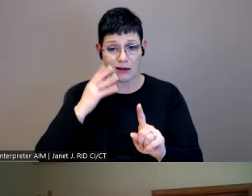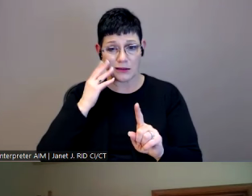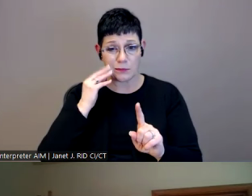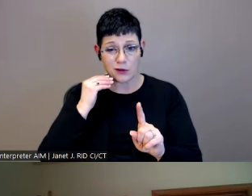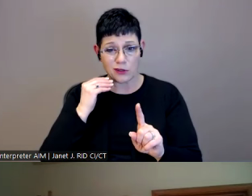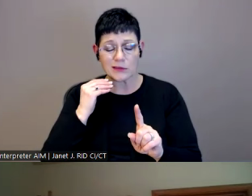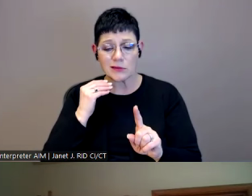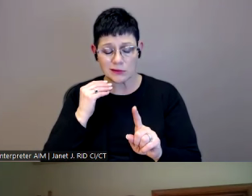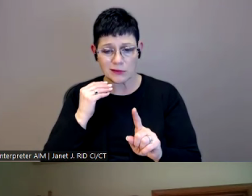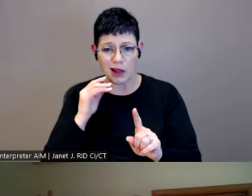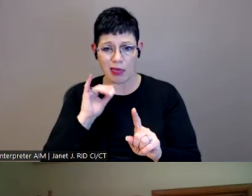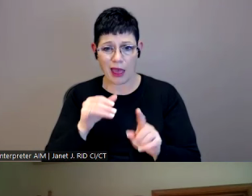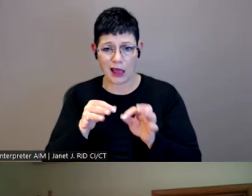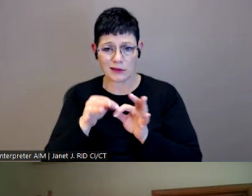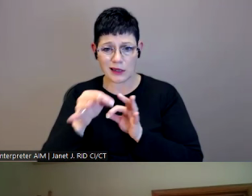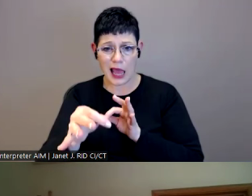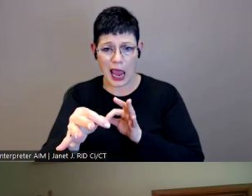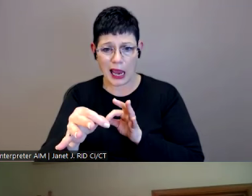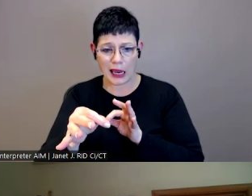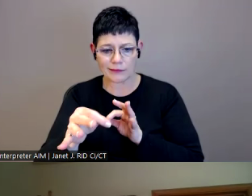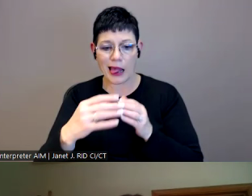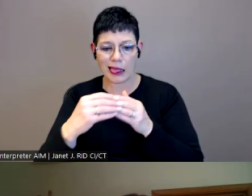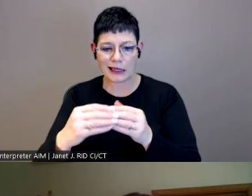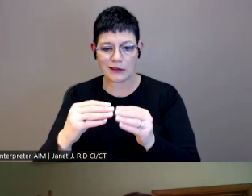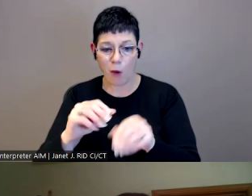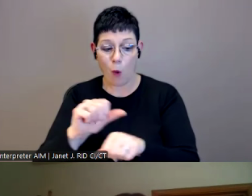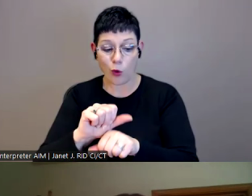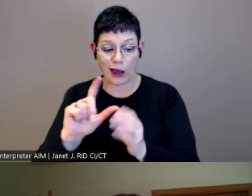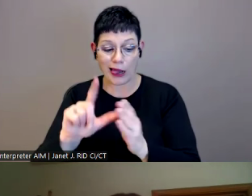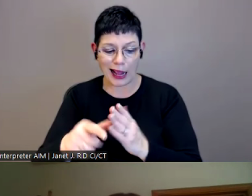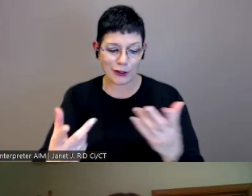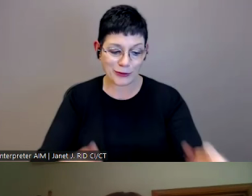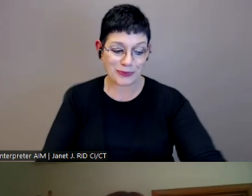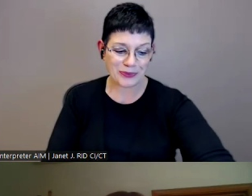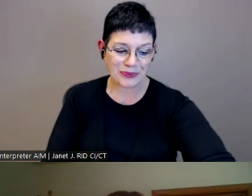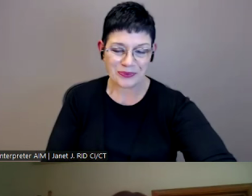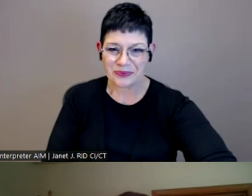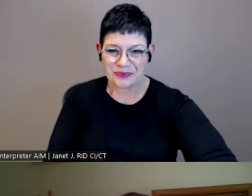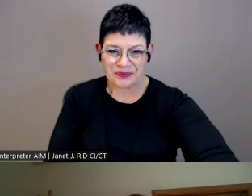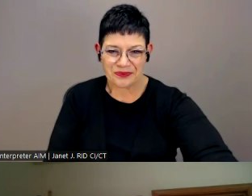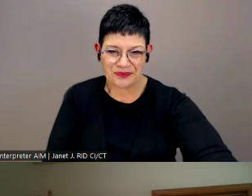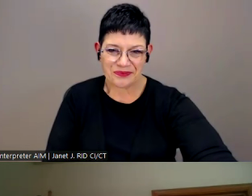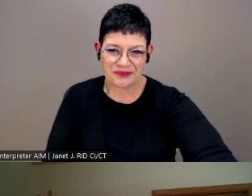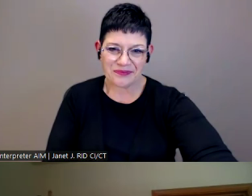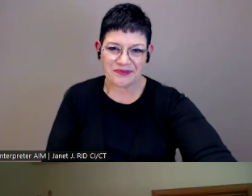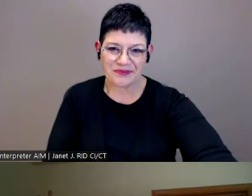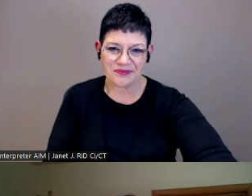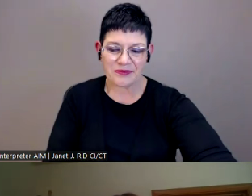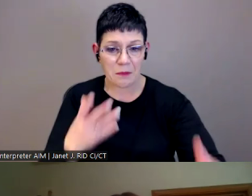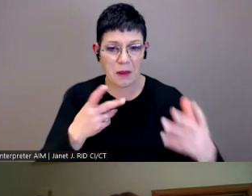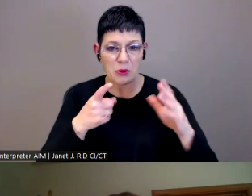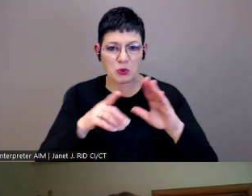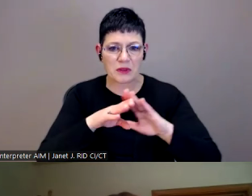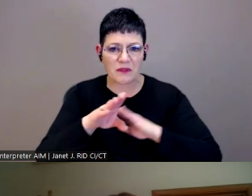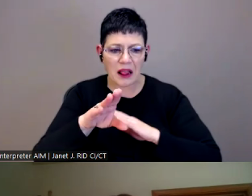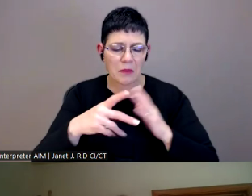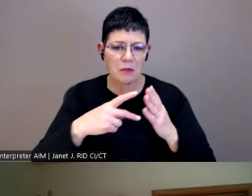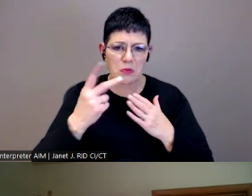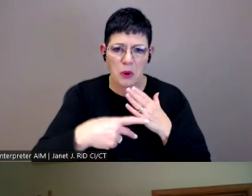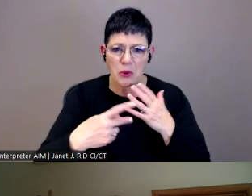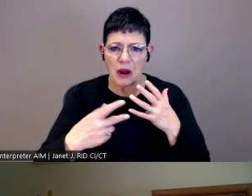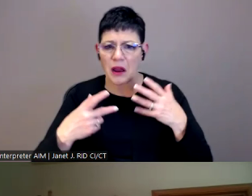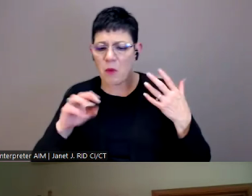delaying engagement usually creates more work down the road because you're spending a lot of time maybe developing a program